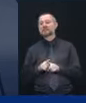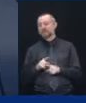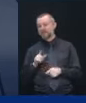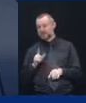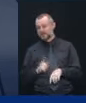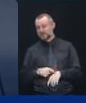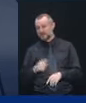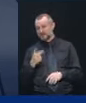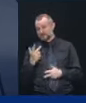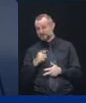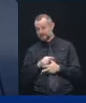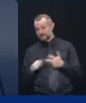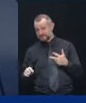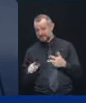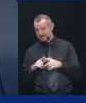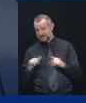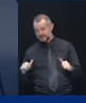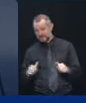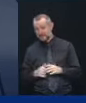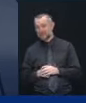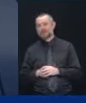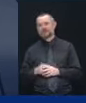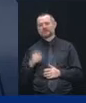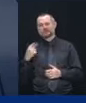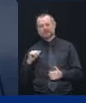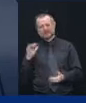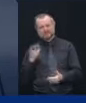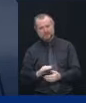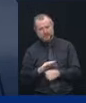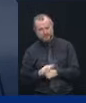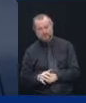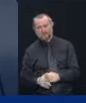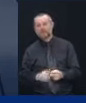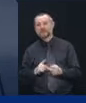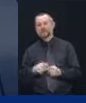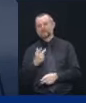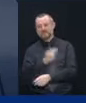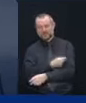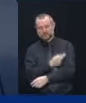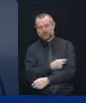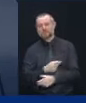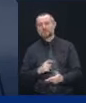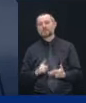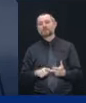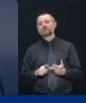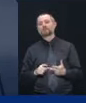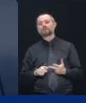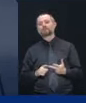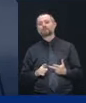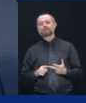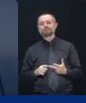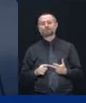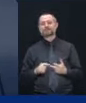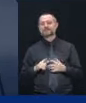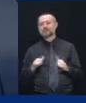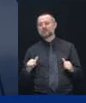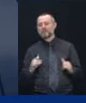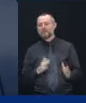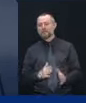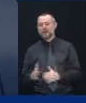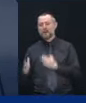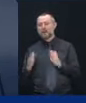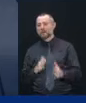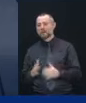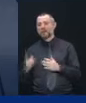tracks. Keep the COVID spread down, get the vaccinations going, and at the same time, start to reopen the